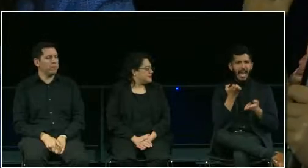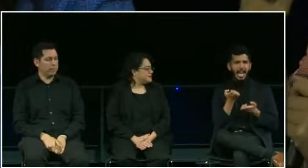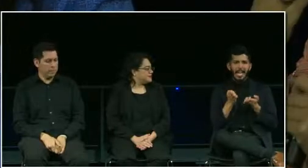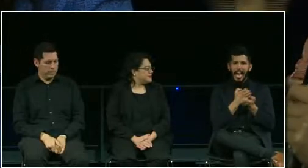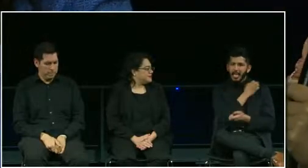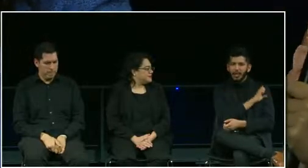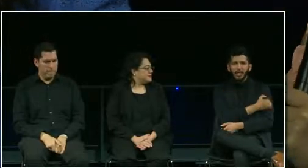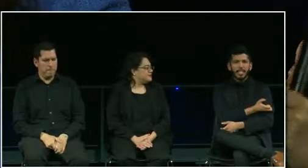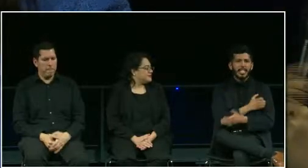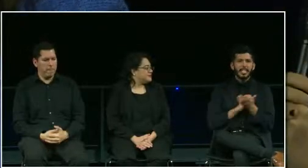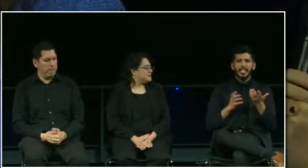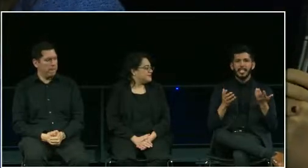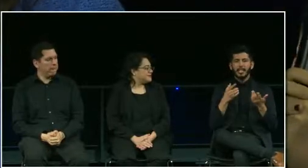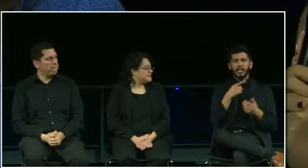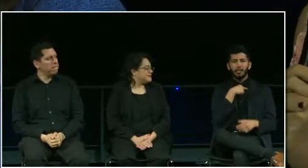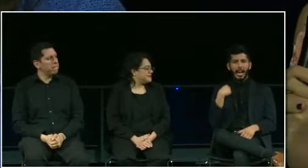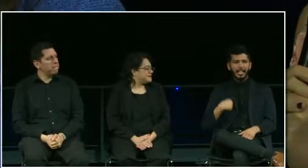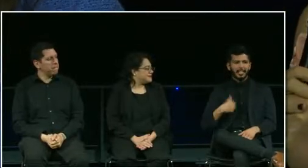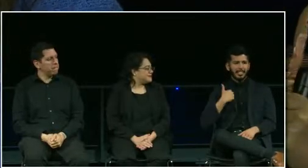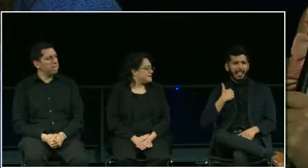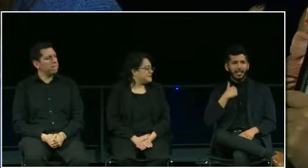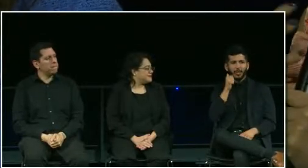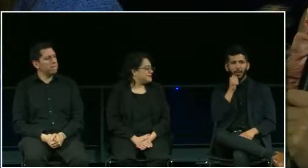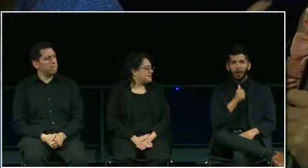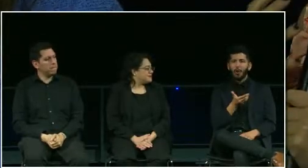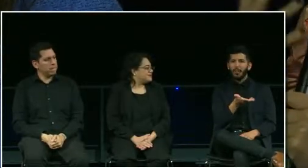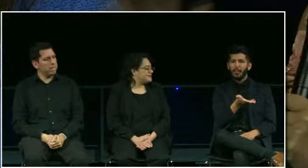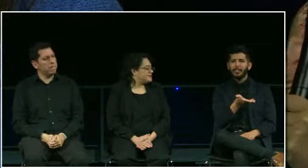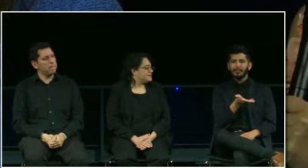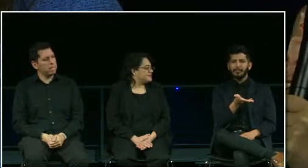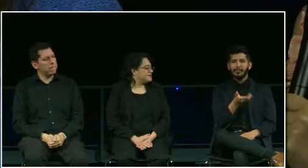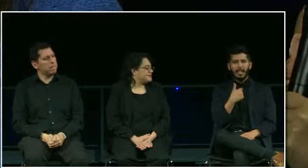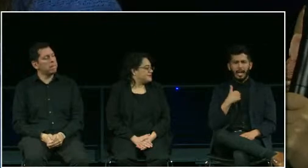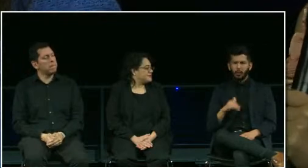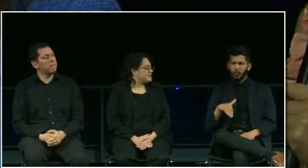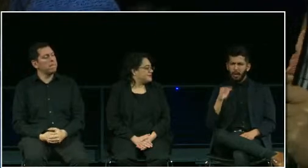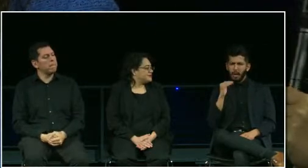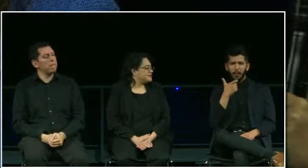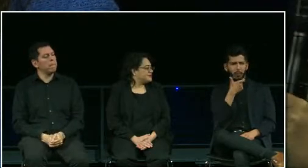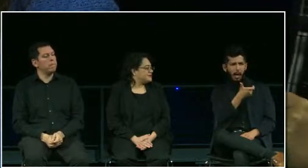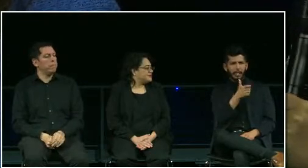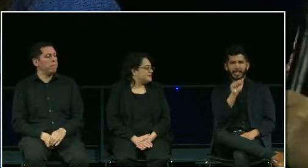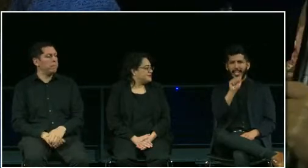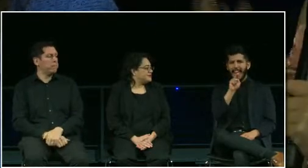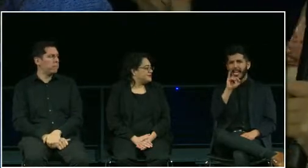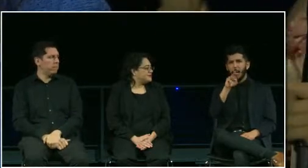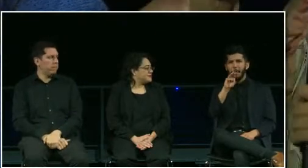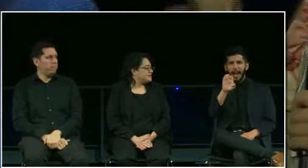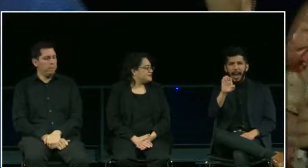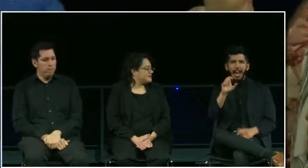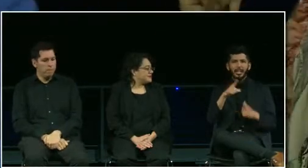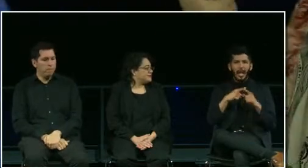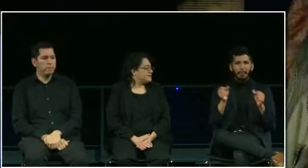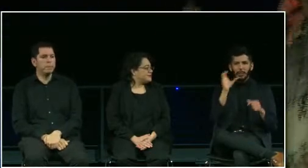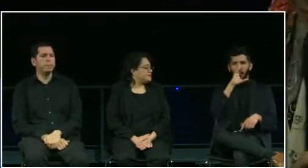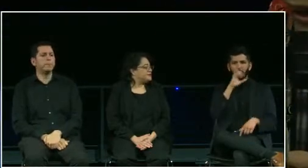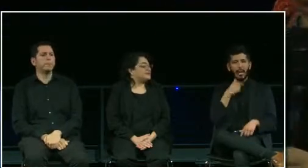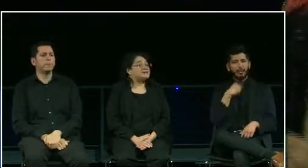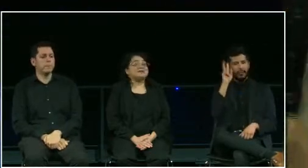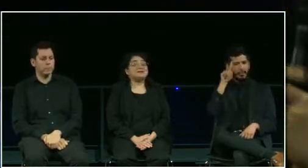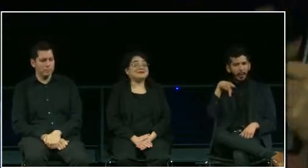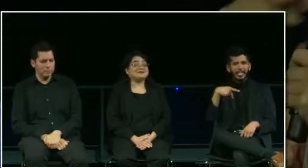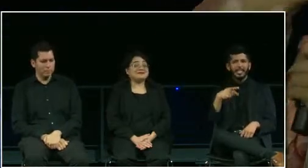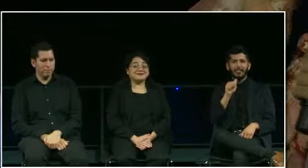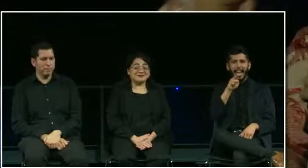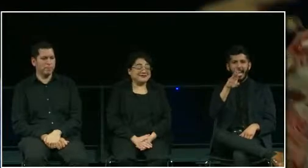know, Chinese Canadian girl, and I grew up watching anime. I was vice president of the anime club in